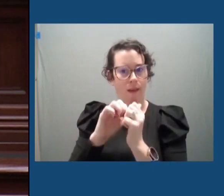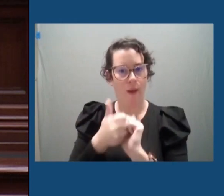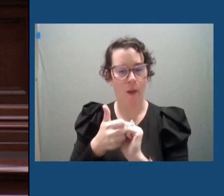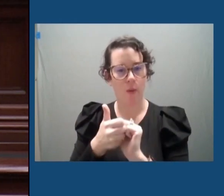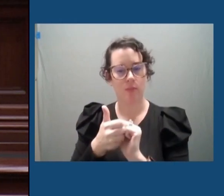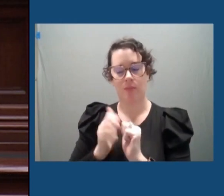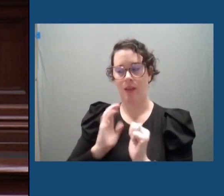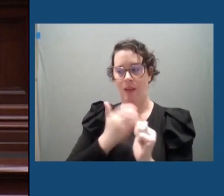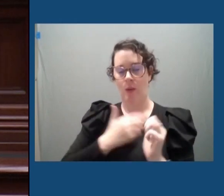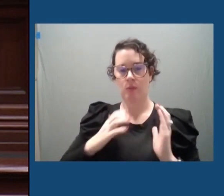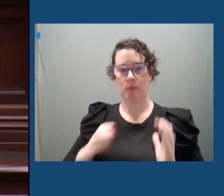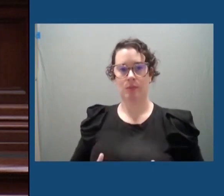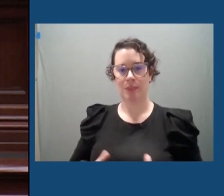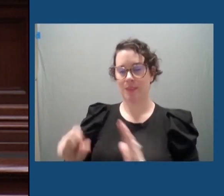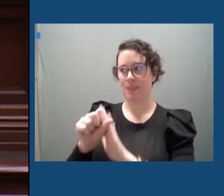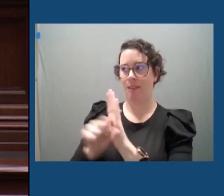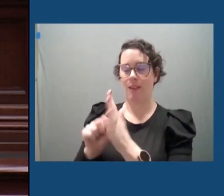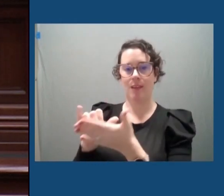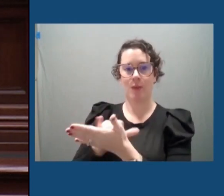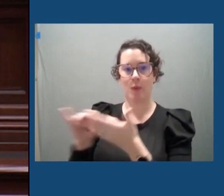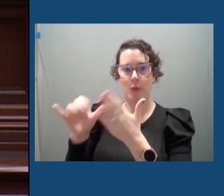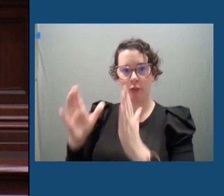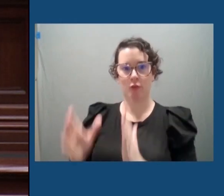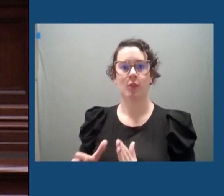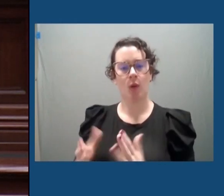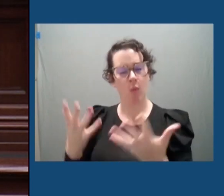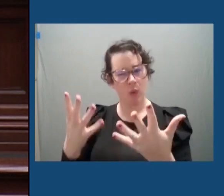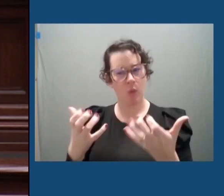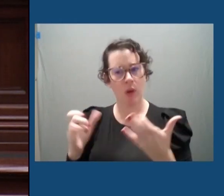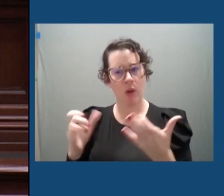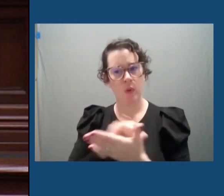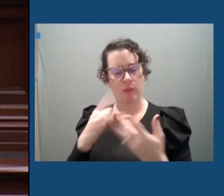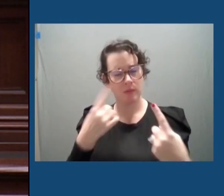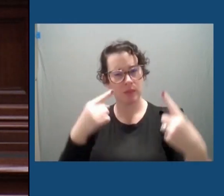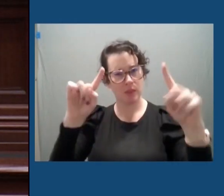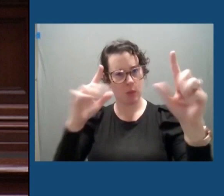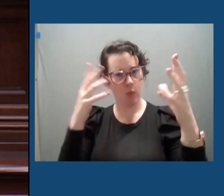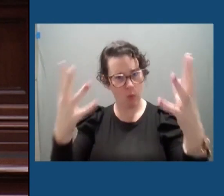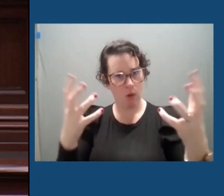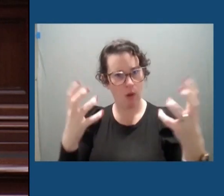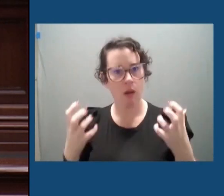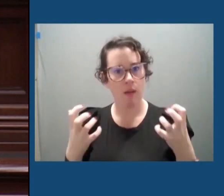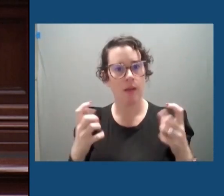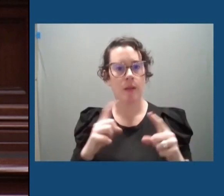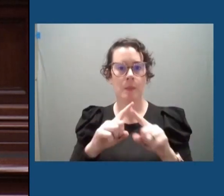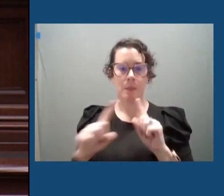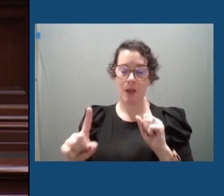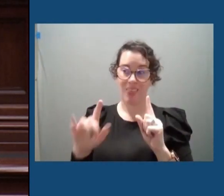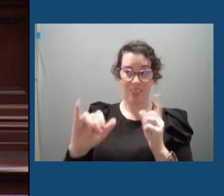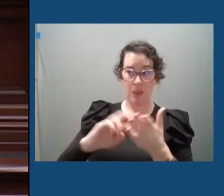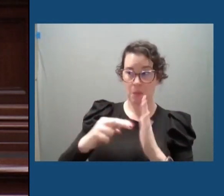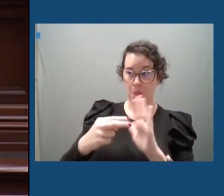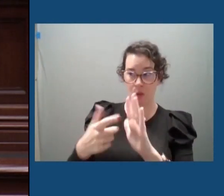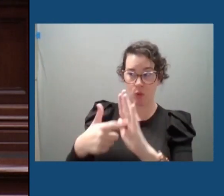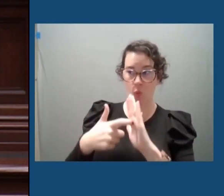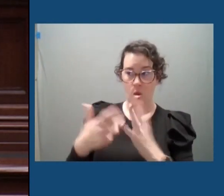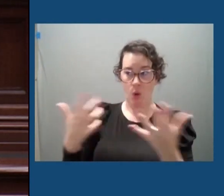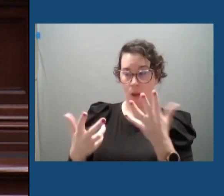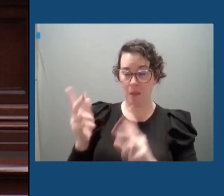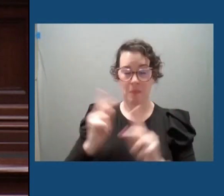we all want our great state to succeed. It also means lending a helping hand to those in